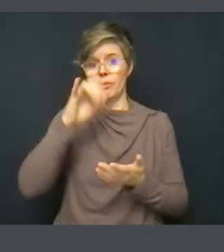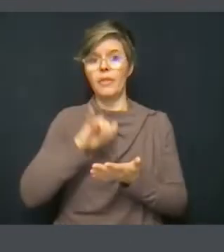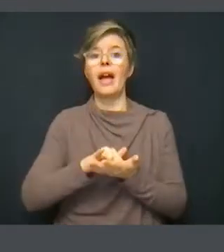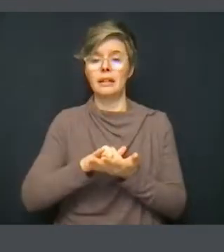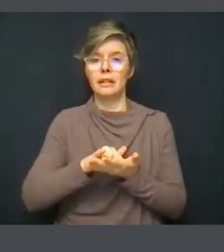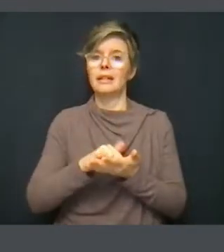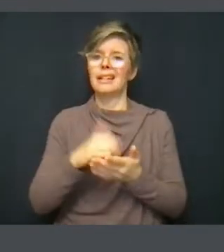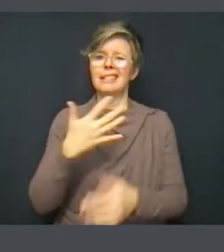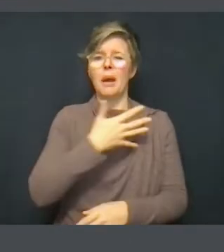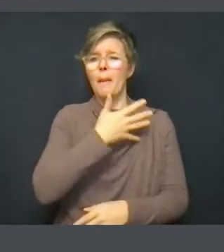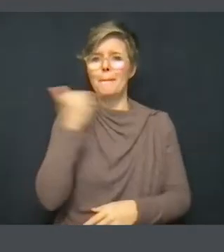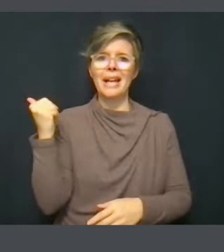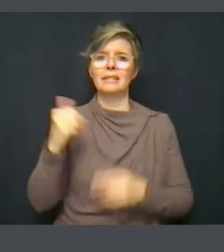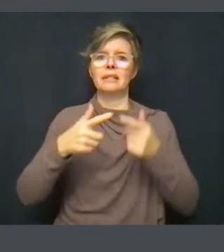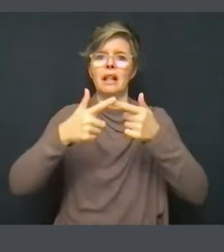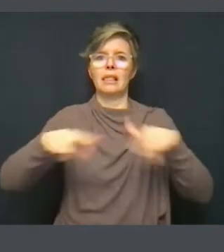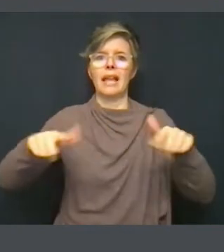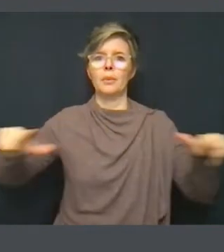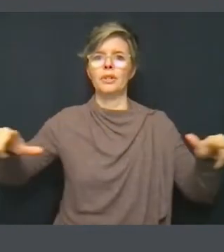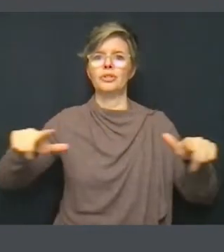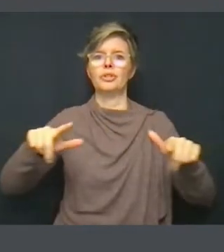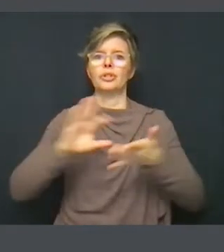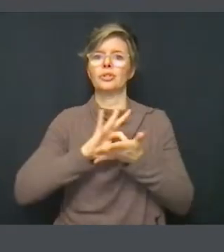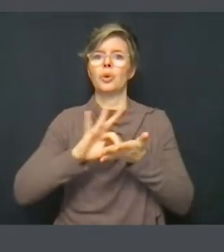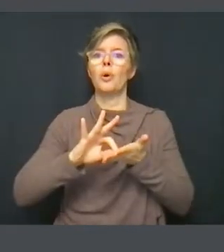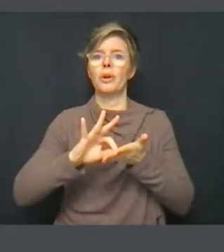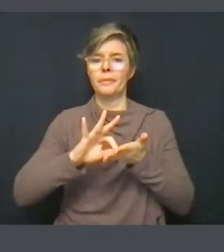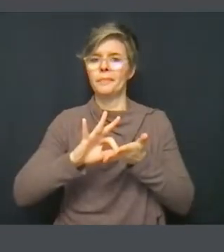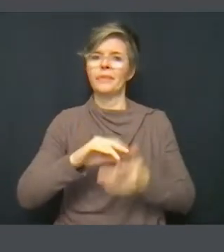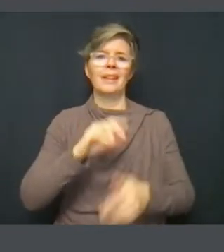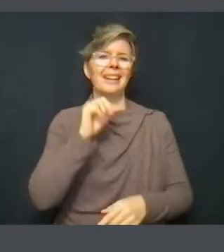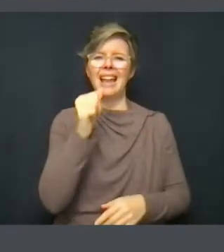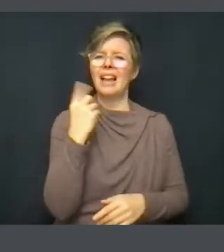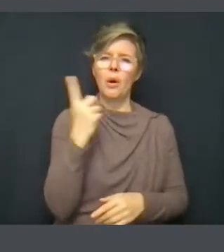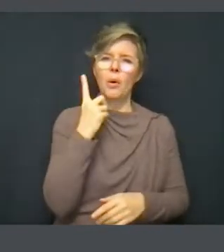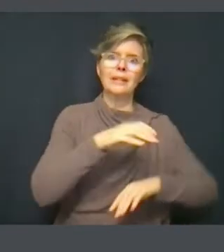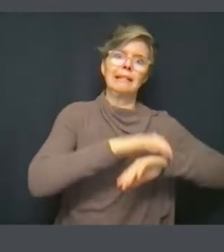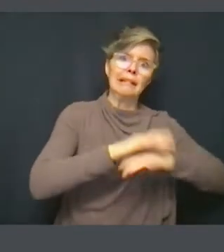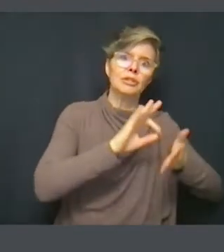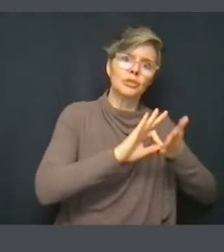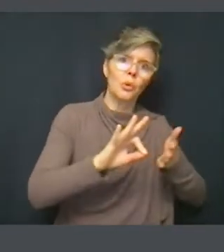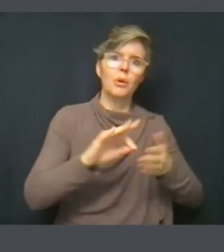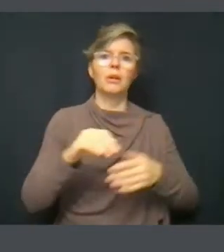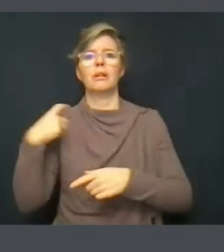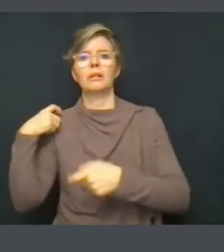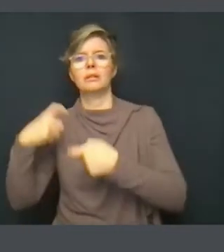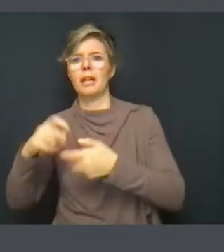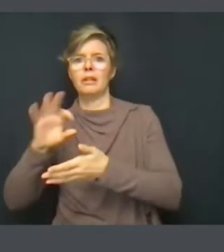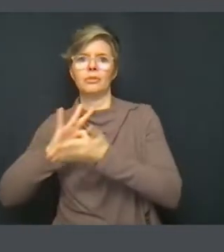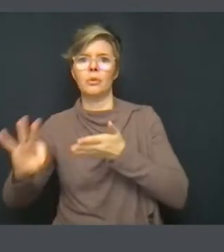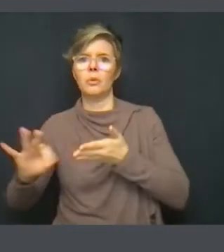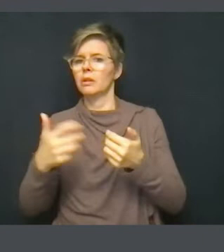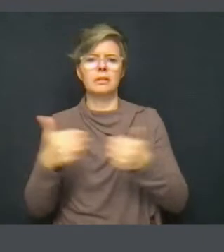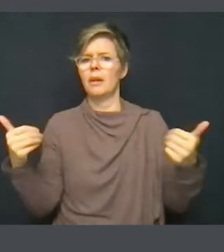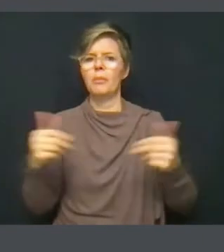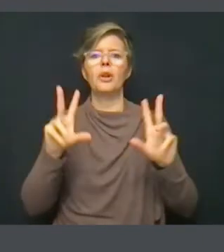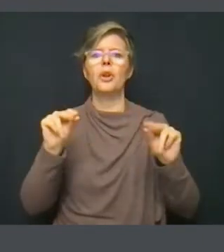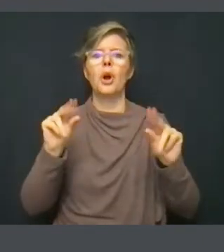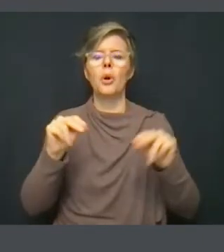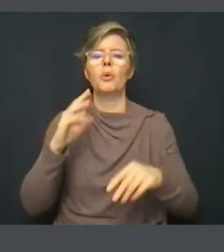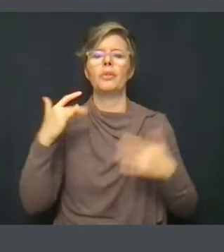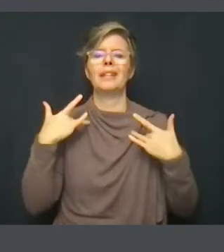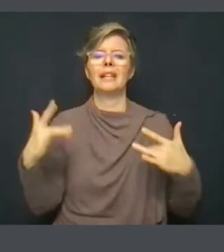best language score, right? So it doesn't necessarily give you a score for English or a score for Spanish, but in the semantics, the